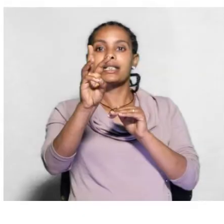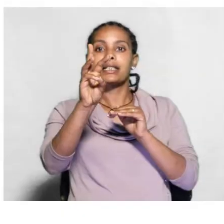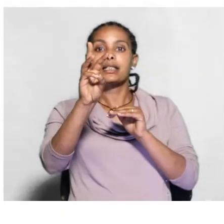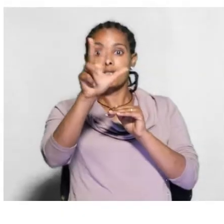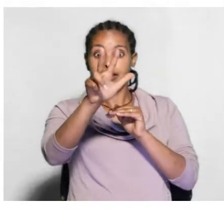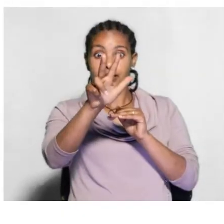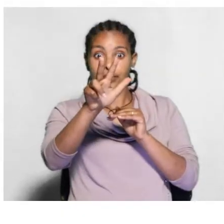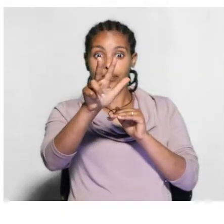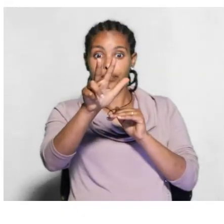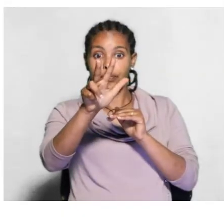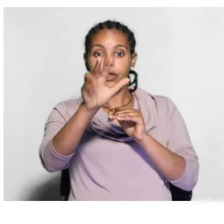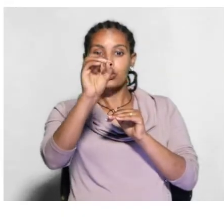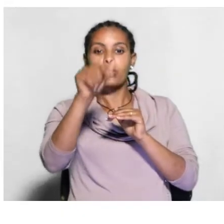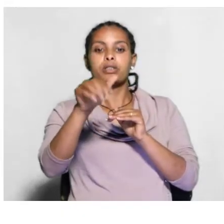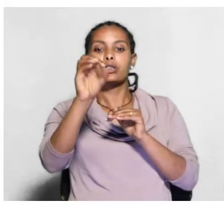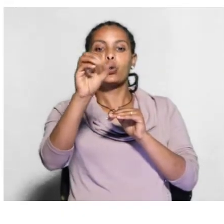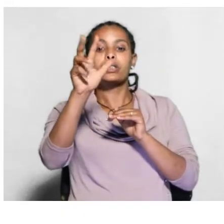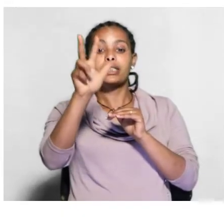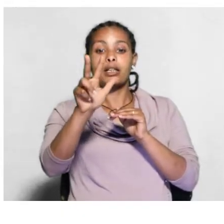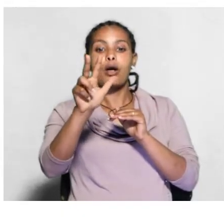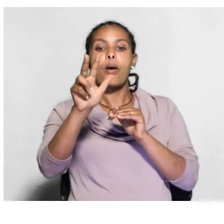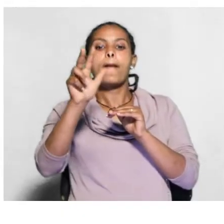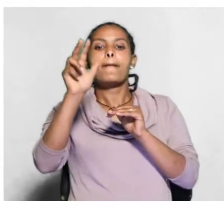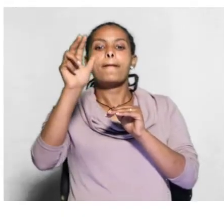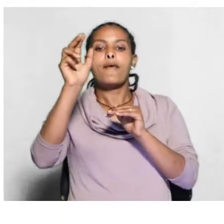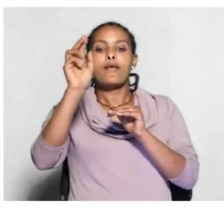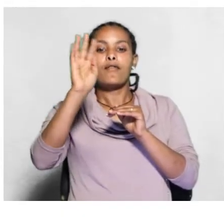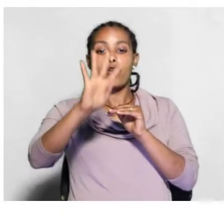molar, 0.034 molar.